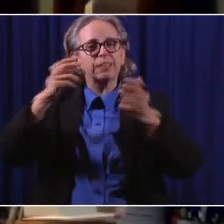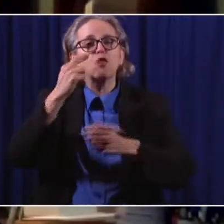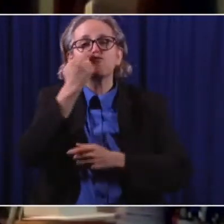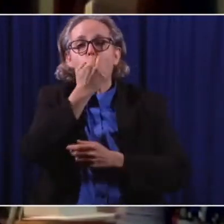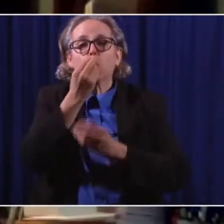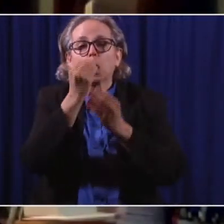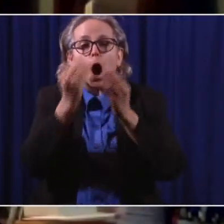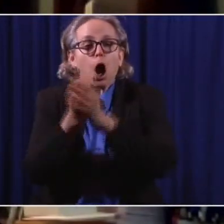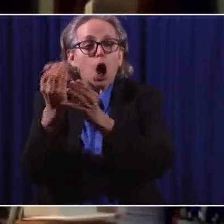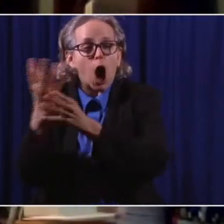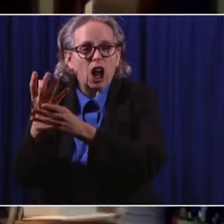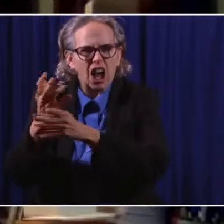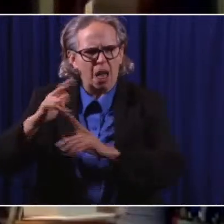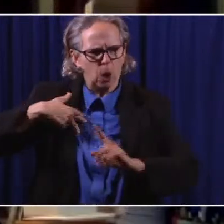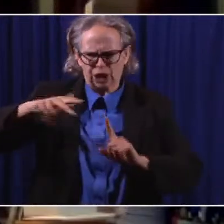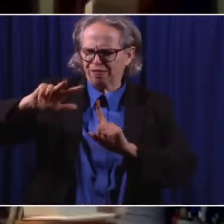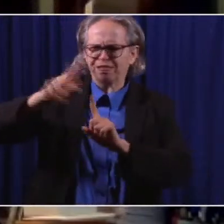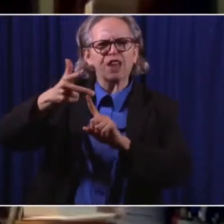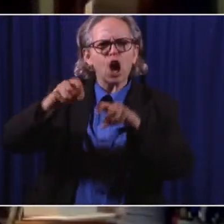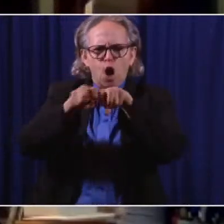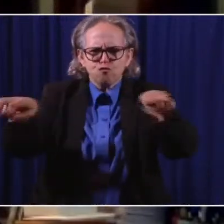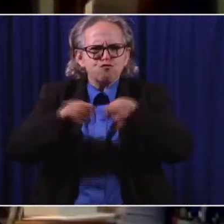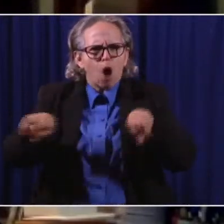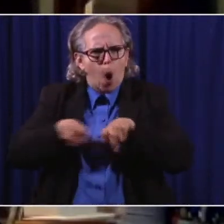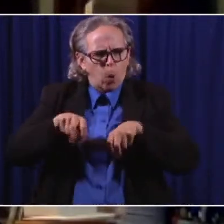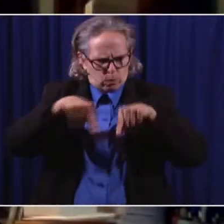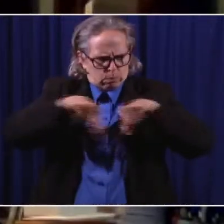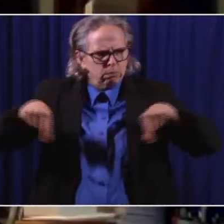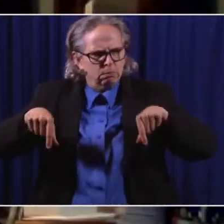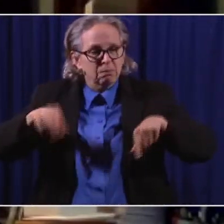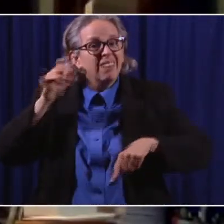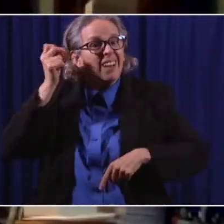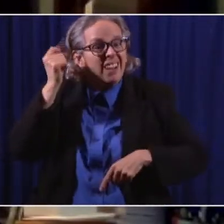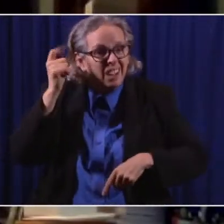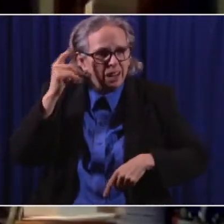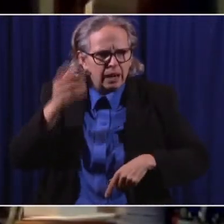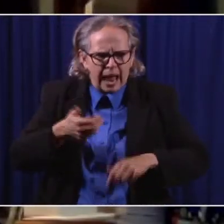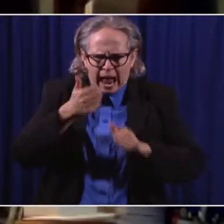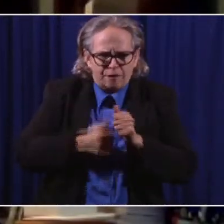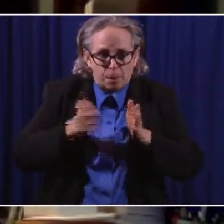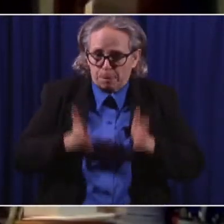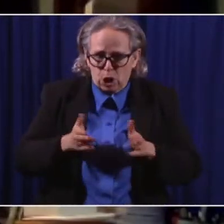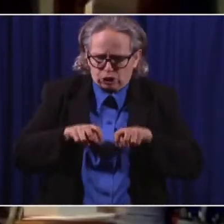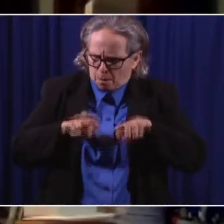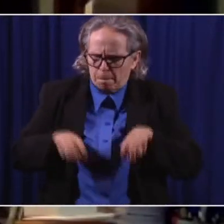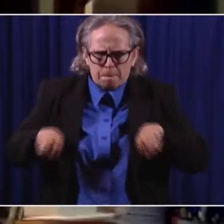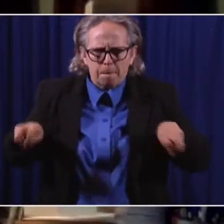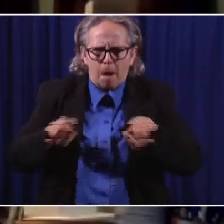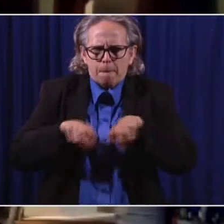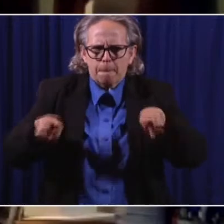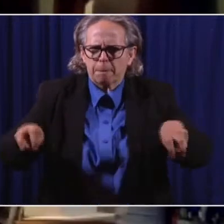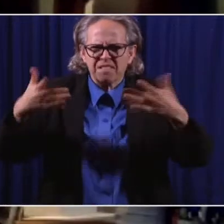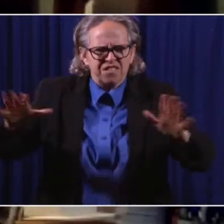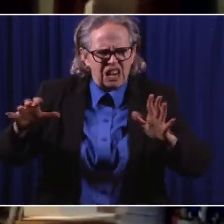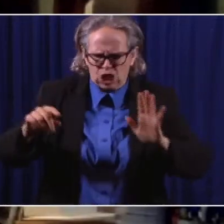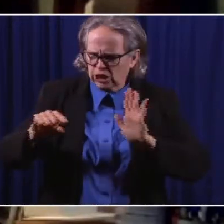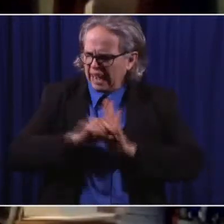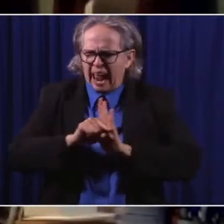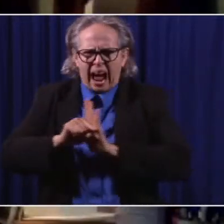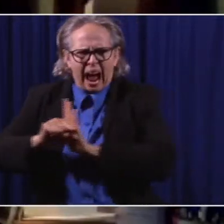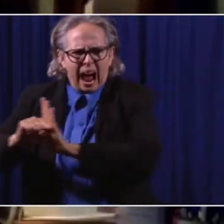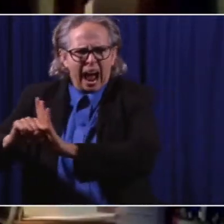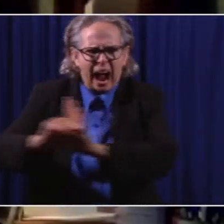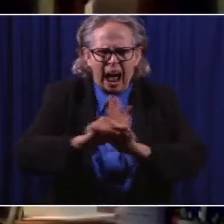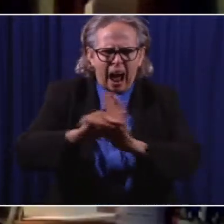day and tested negative. I was assured that everybody in debate prep had been tested.